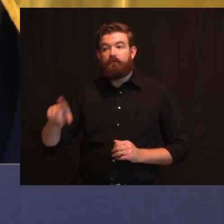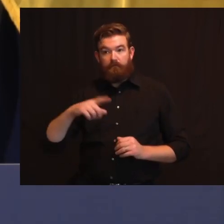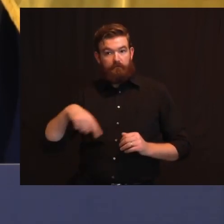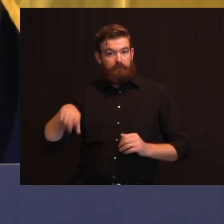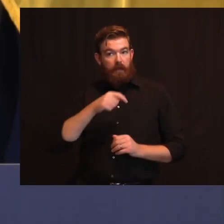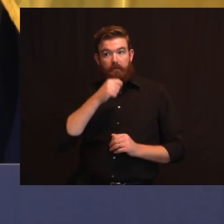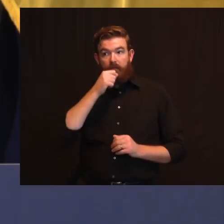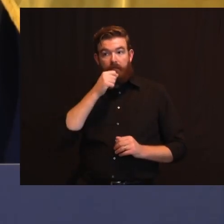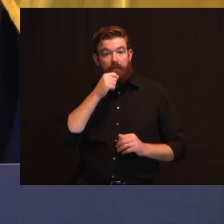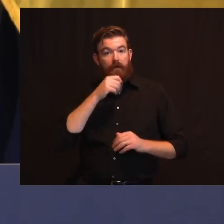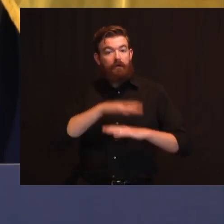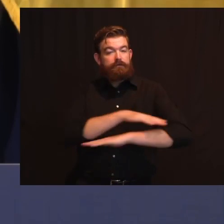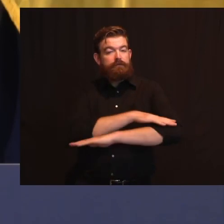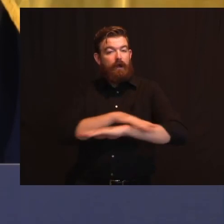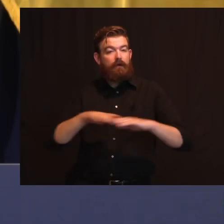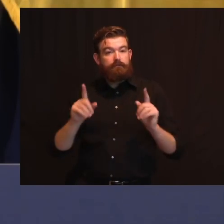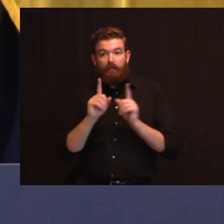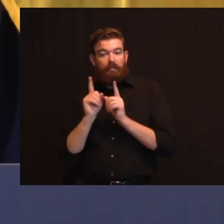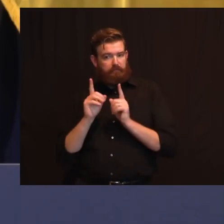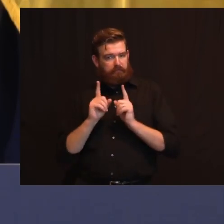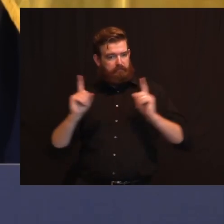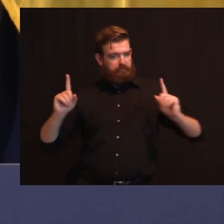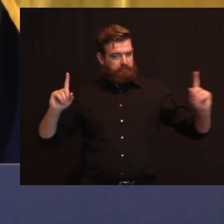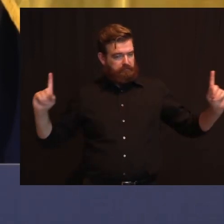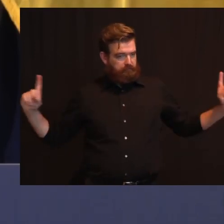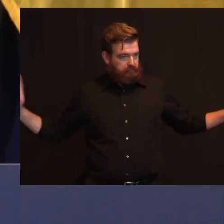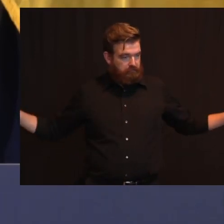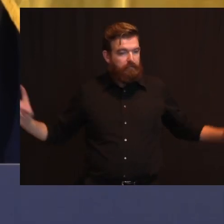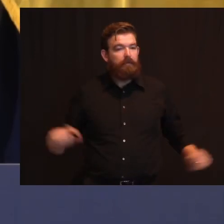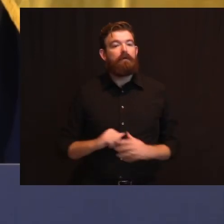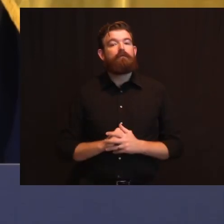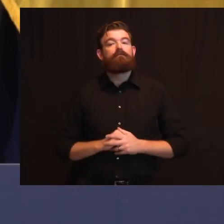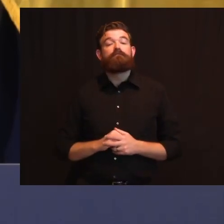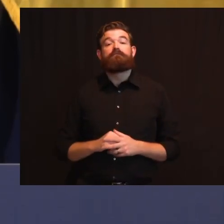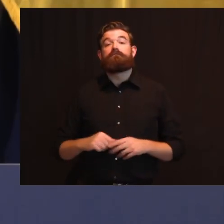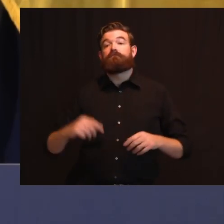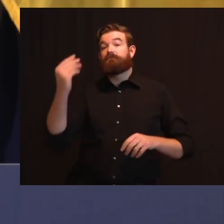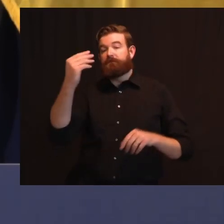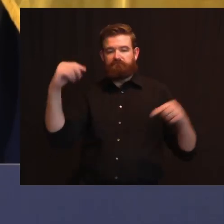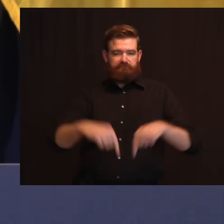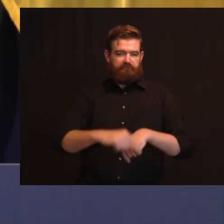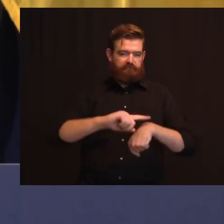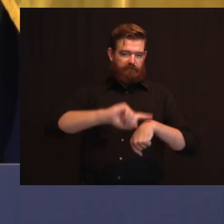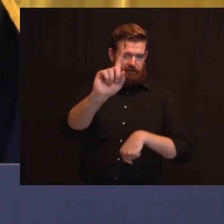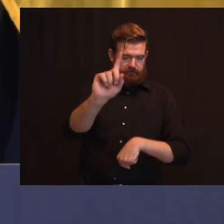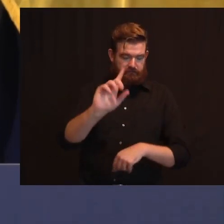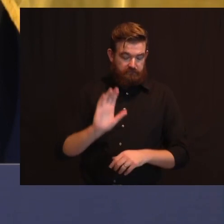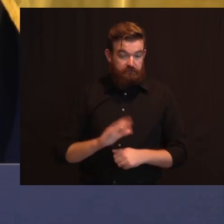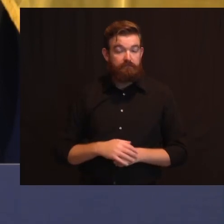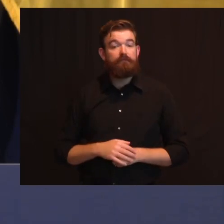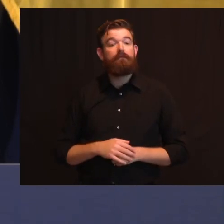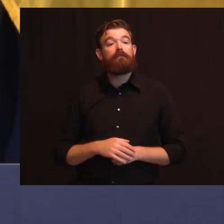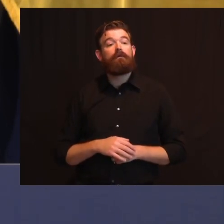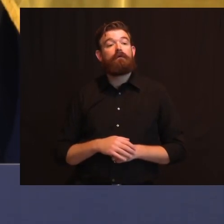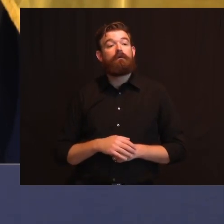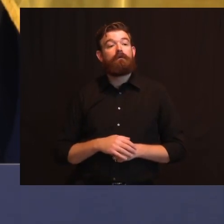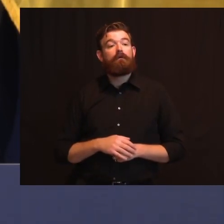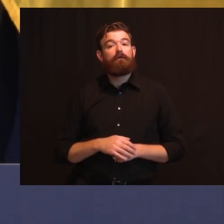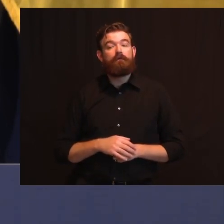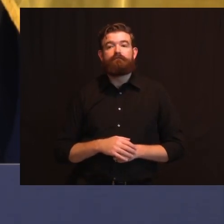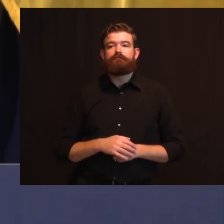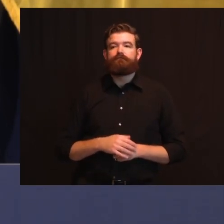you Monday at 1 unless you're otherwise. Terrence, is that you? I can't. Thank you. Is the Department of Education getting involved in Patterson,